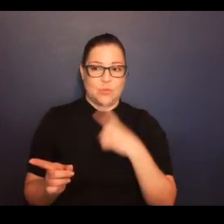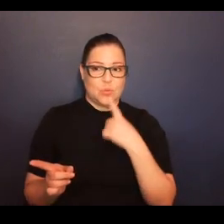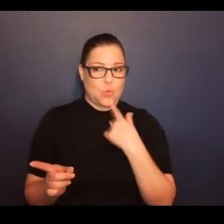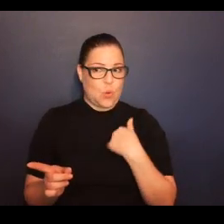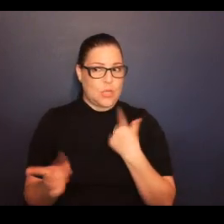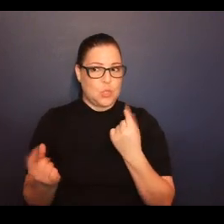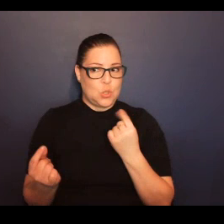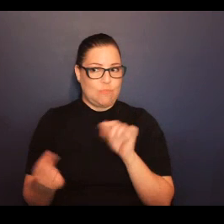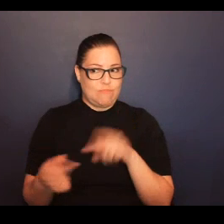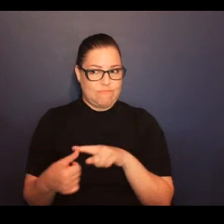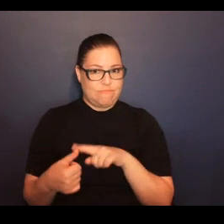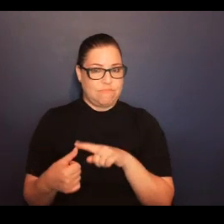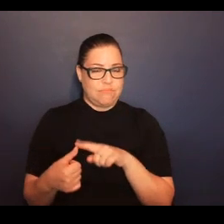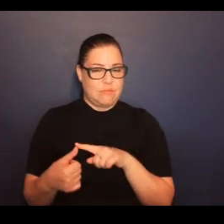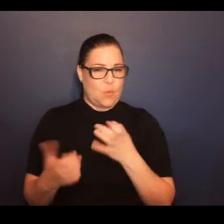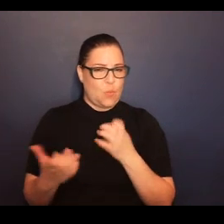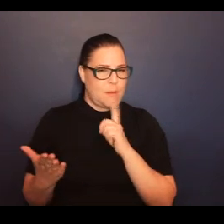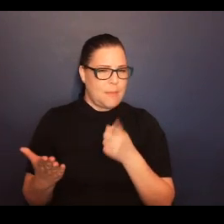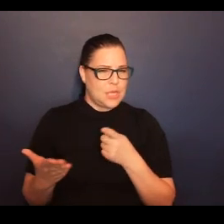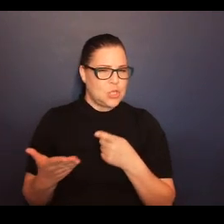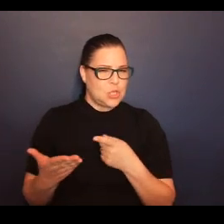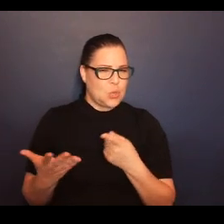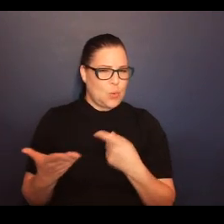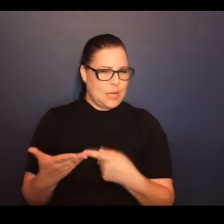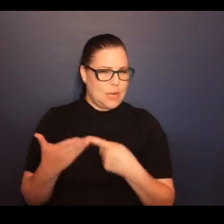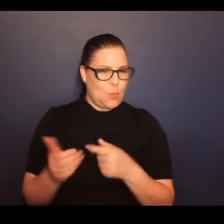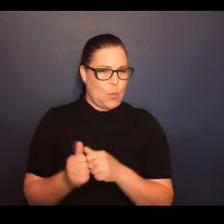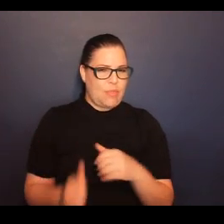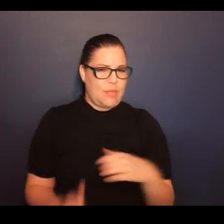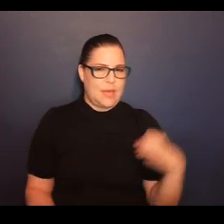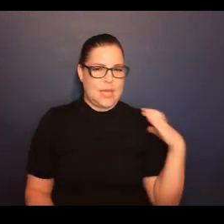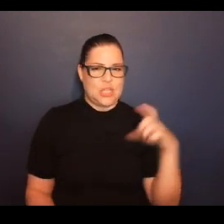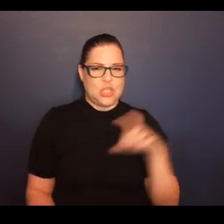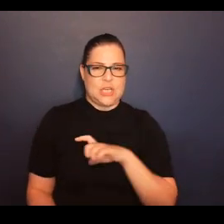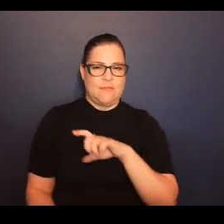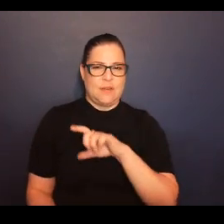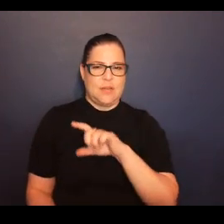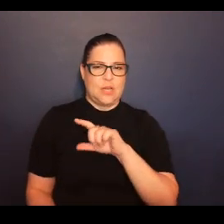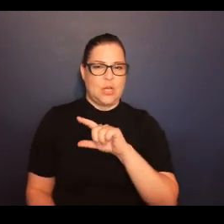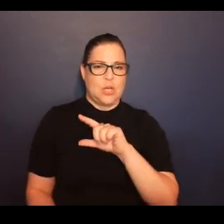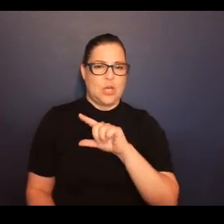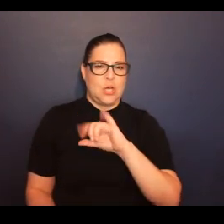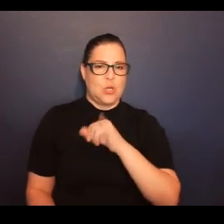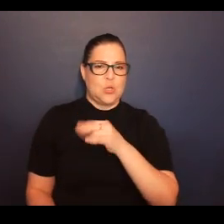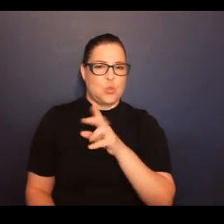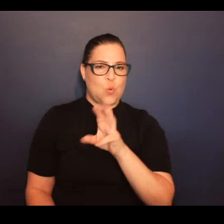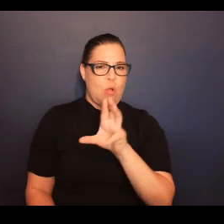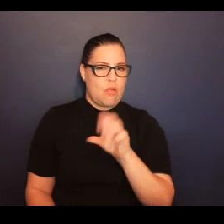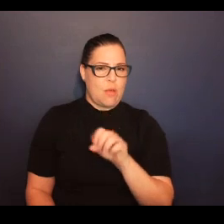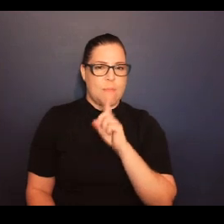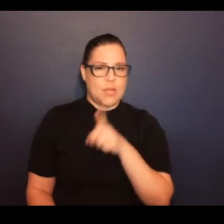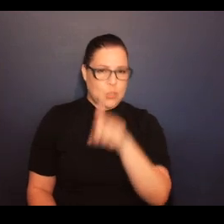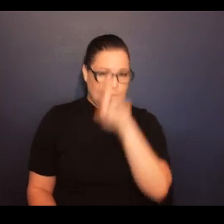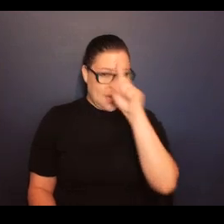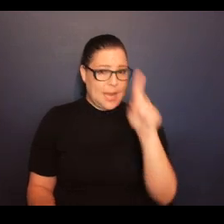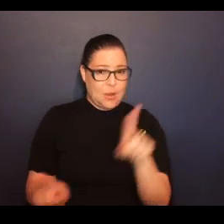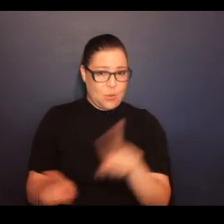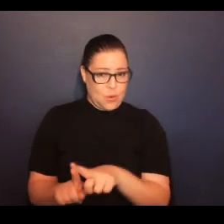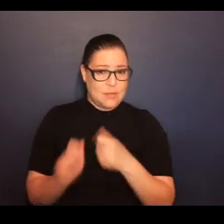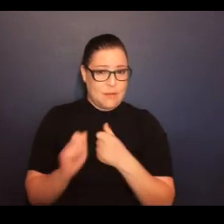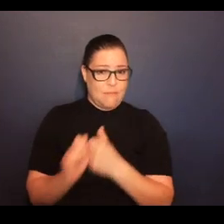make sure that this is, that we've spoken to Chief DiGiulio and he agrees, and that we're moving in the direction